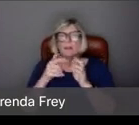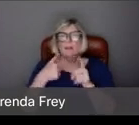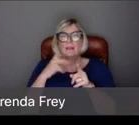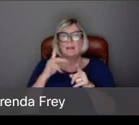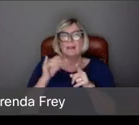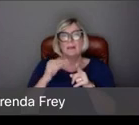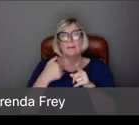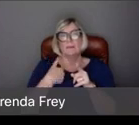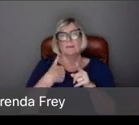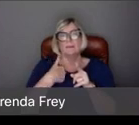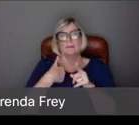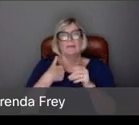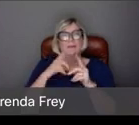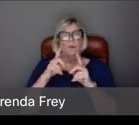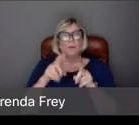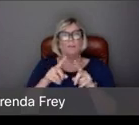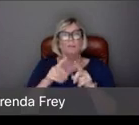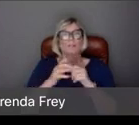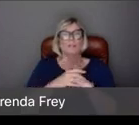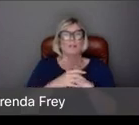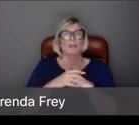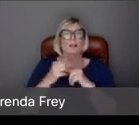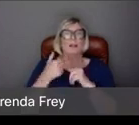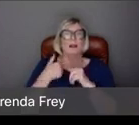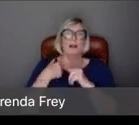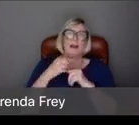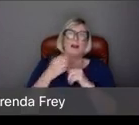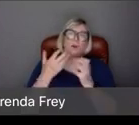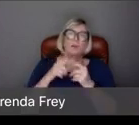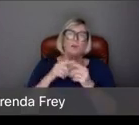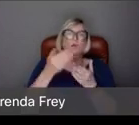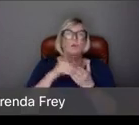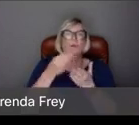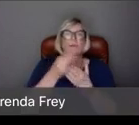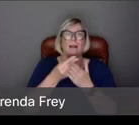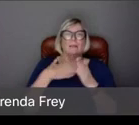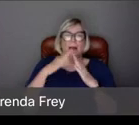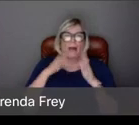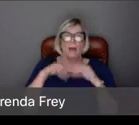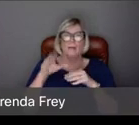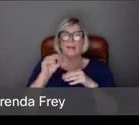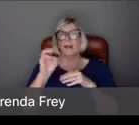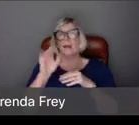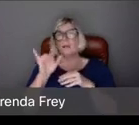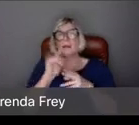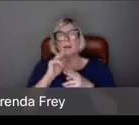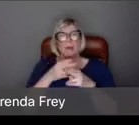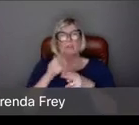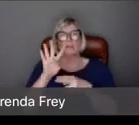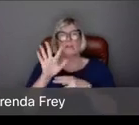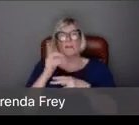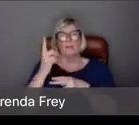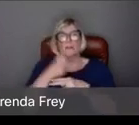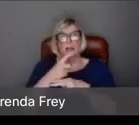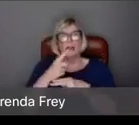have a question, and I put it back to you. I'm looking to refinance my home, and I know Emily had mentioned 45 days, and I